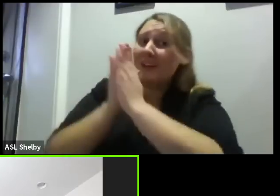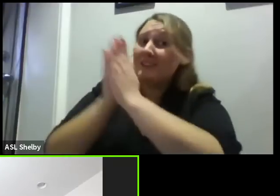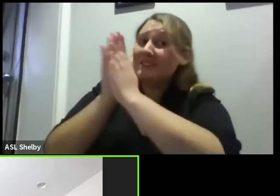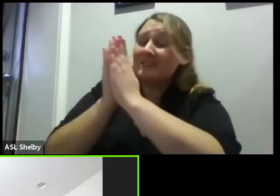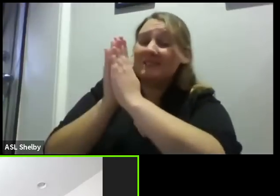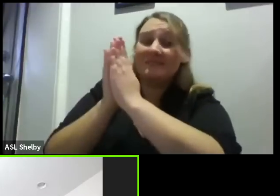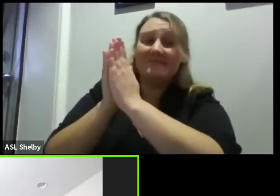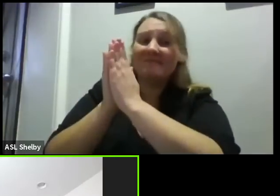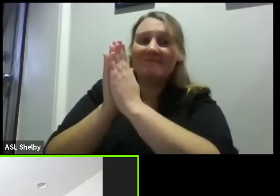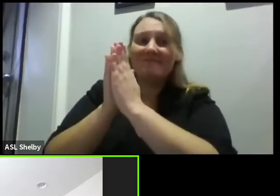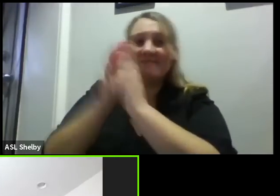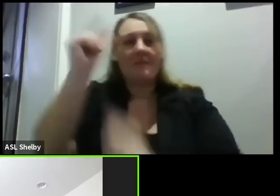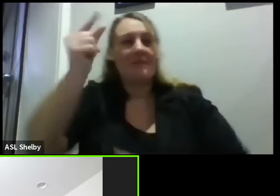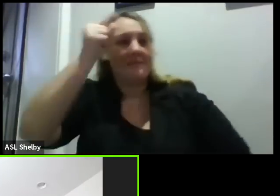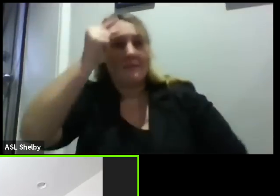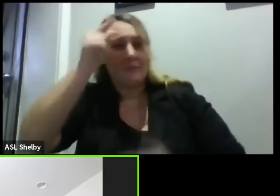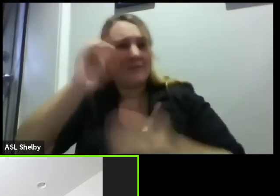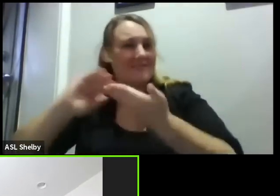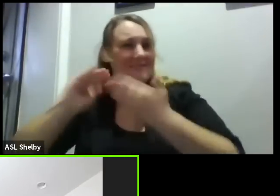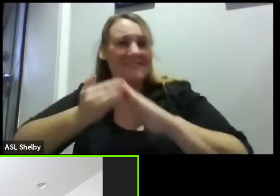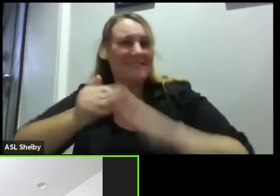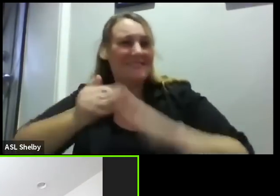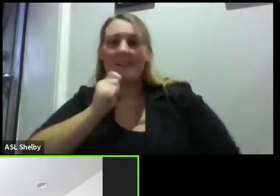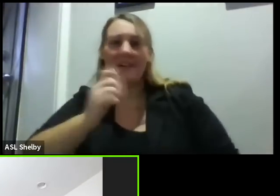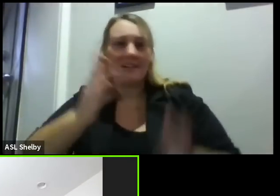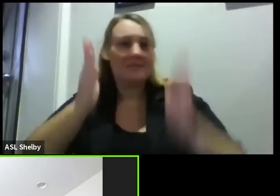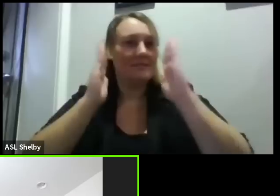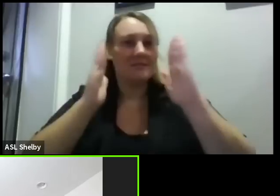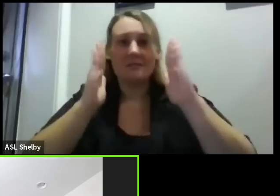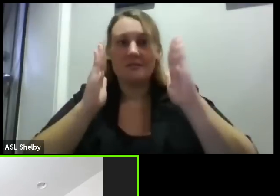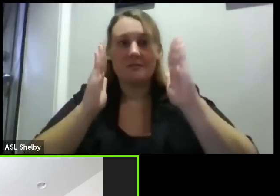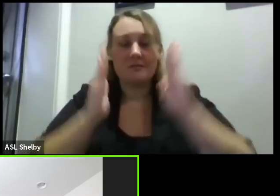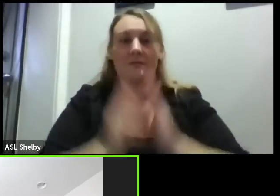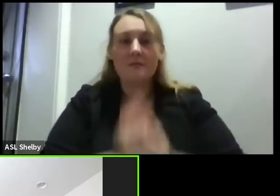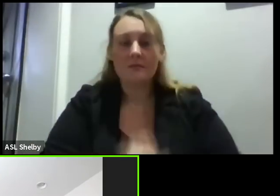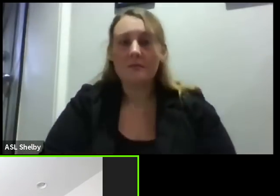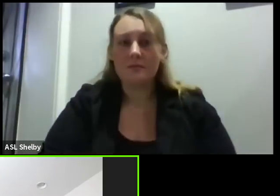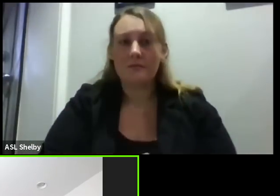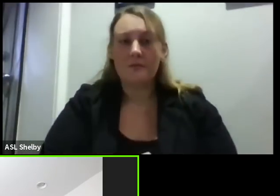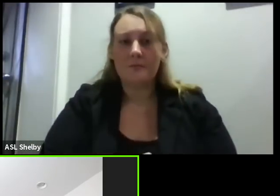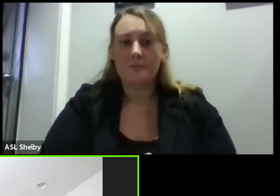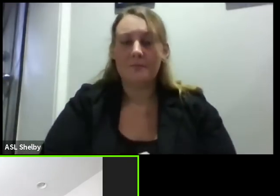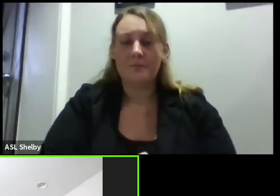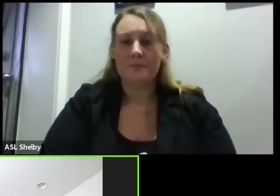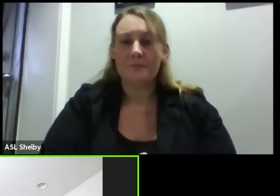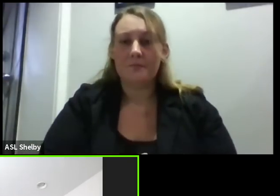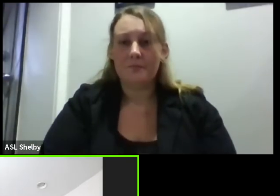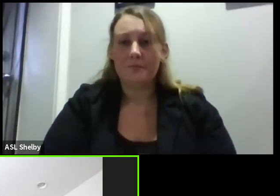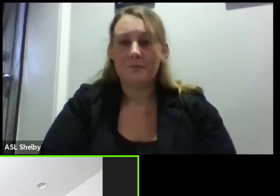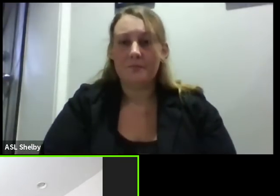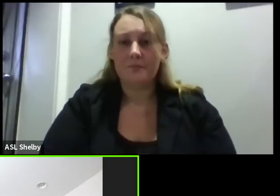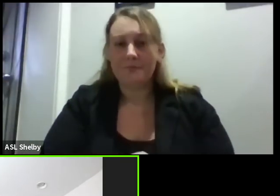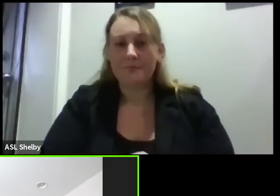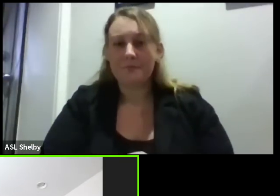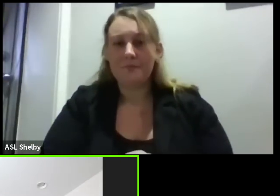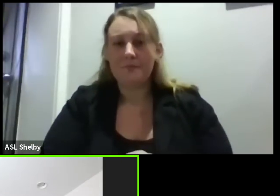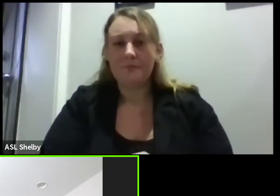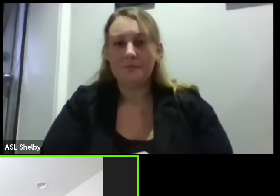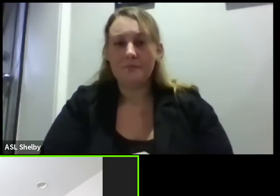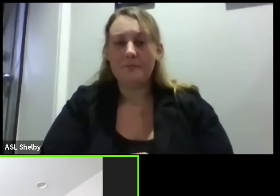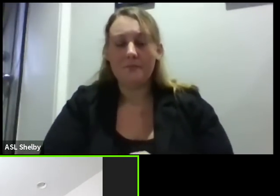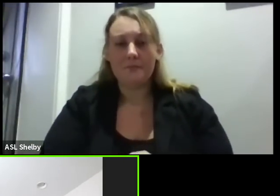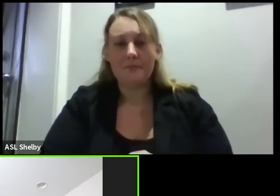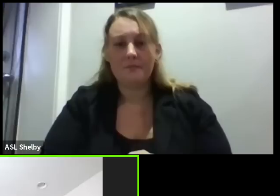only did they not listen to us, they did put down a temporary law that said that they would